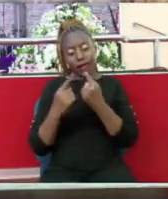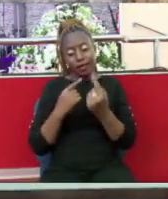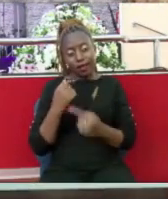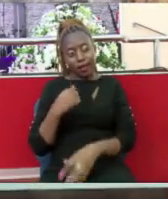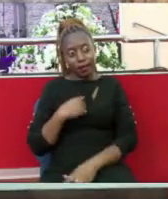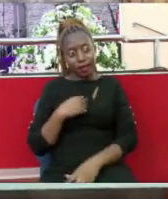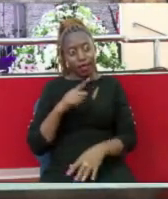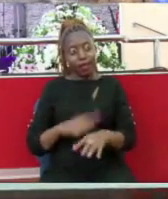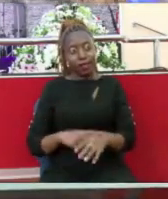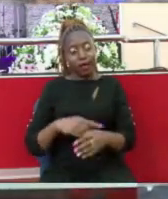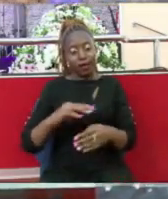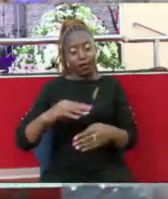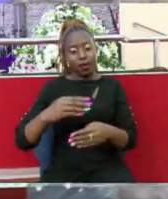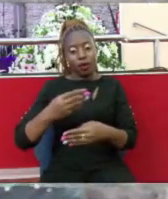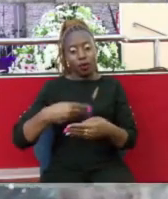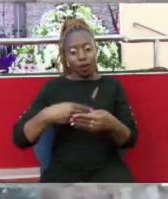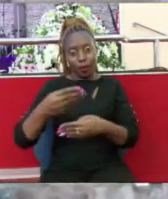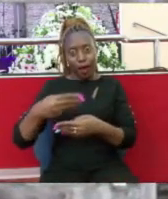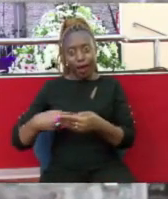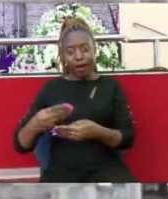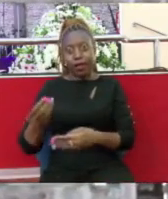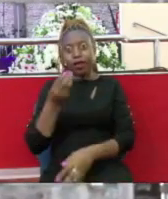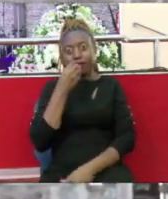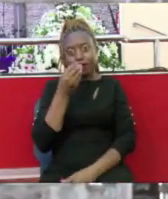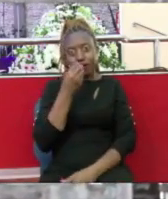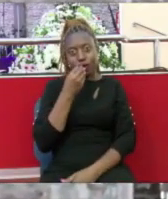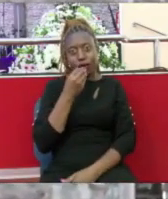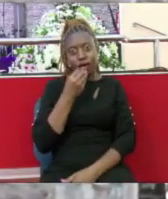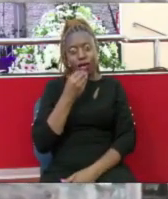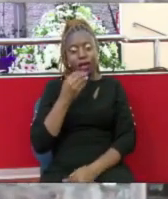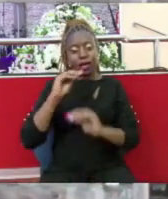them snacks, they are taught by the teacher to share with the ones who doesn't